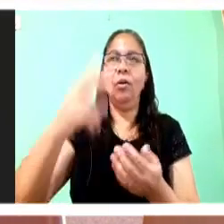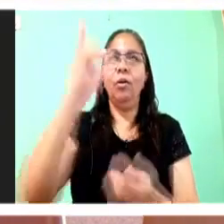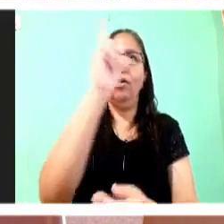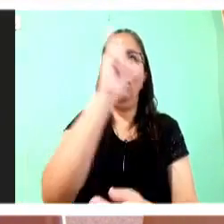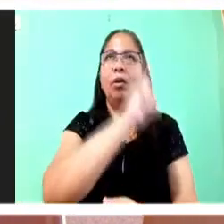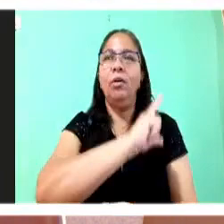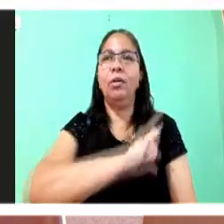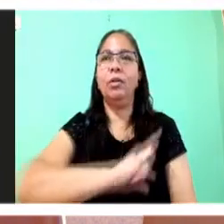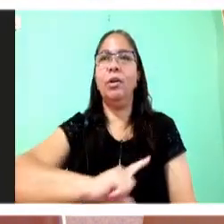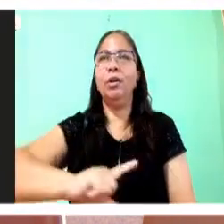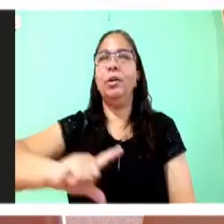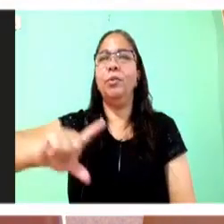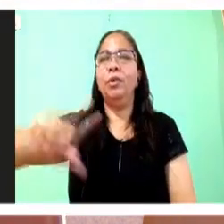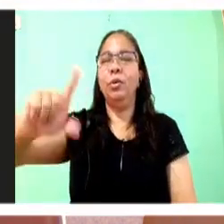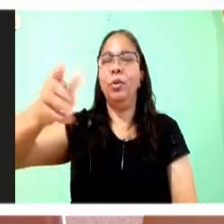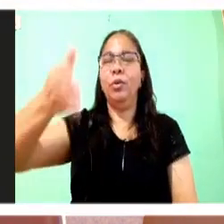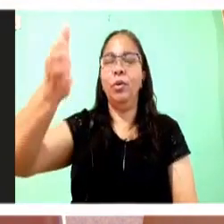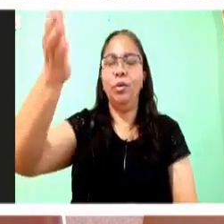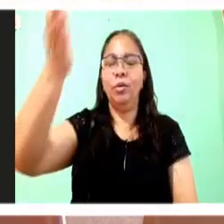Lord God of